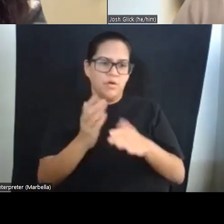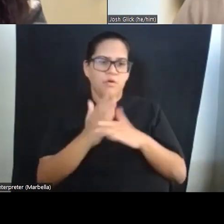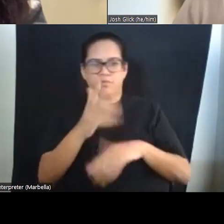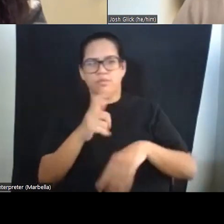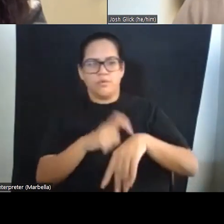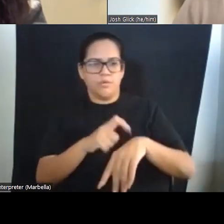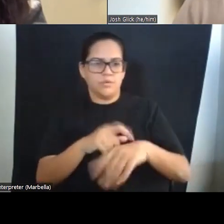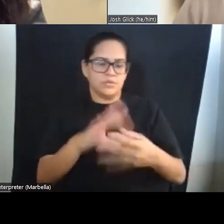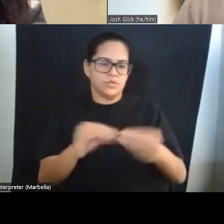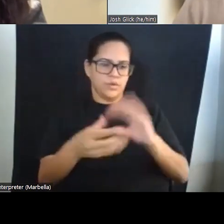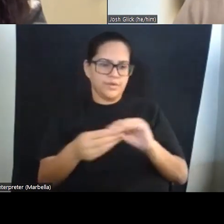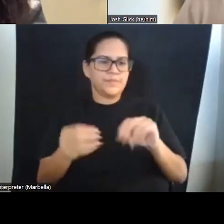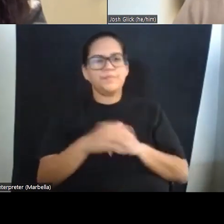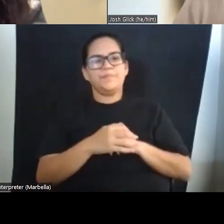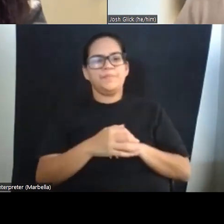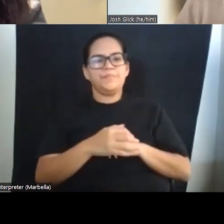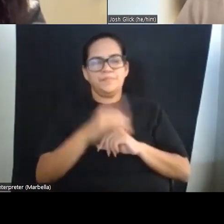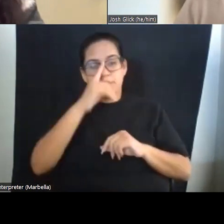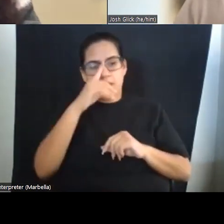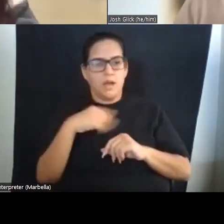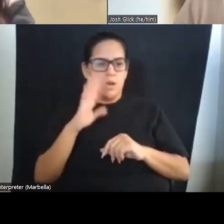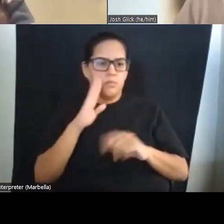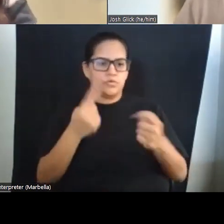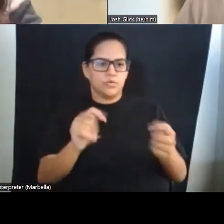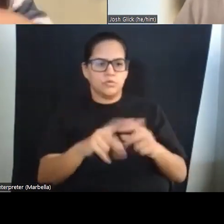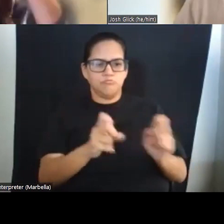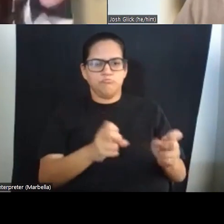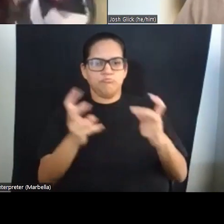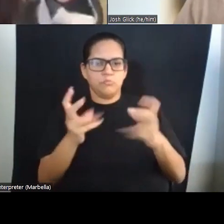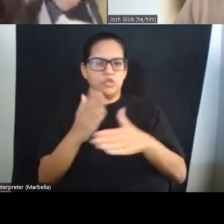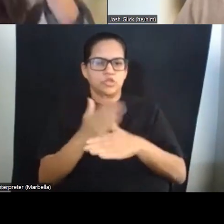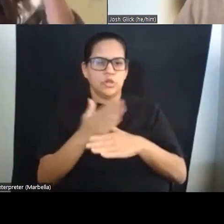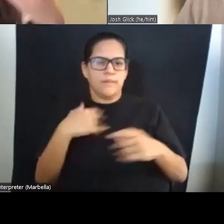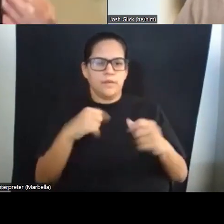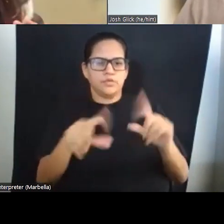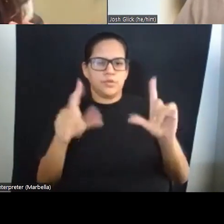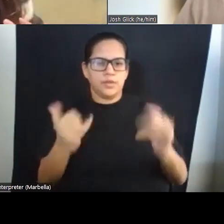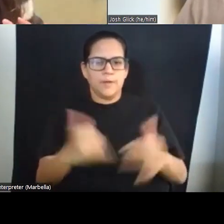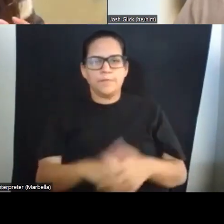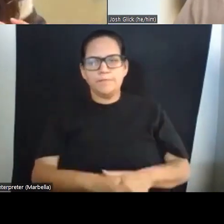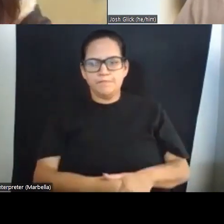of the story. So I will try and share my screen now.